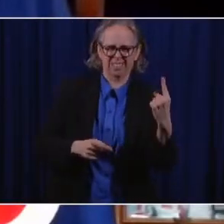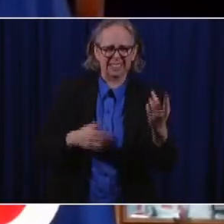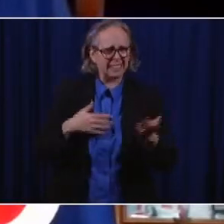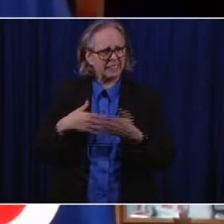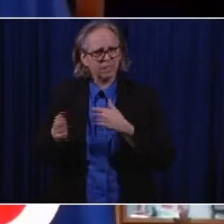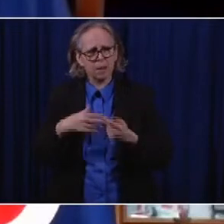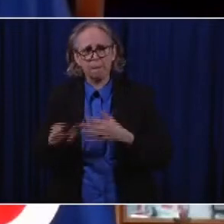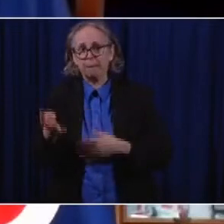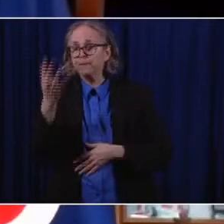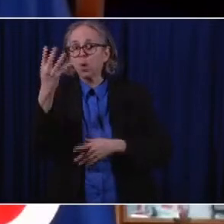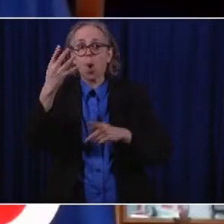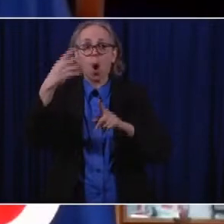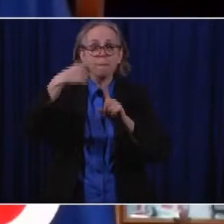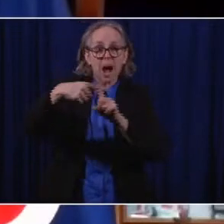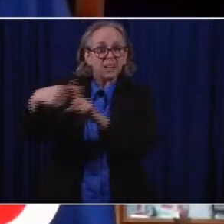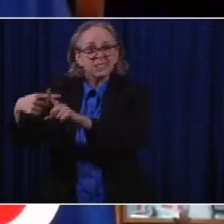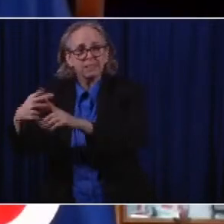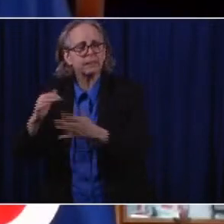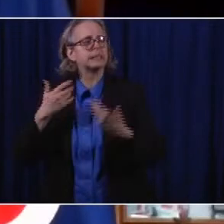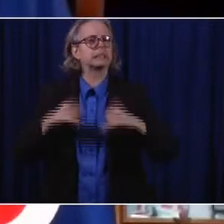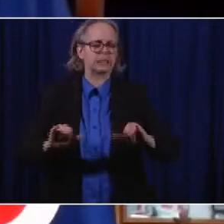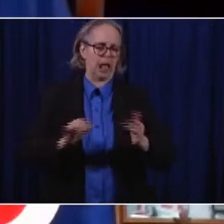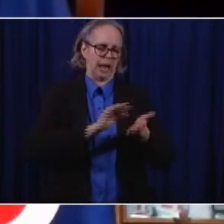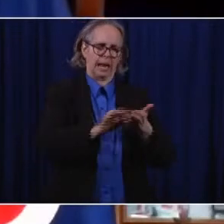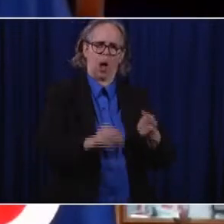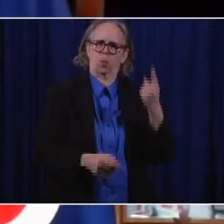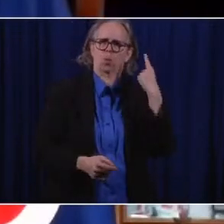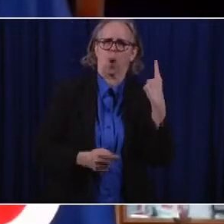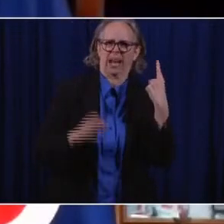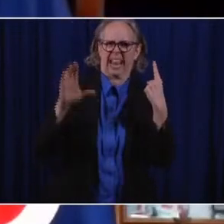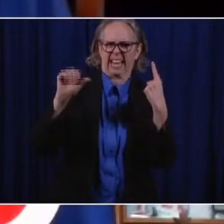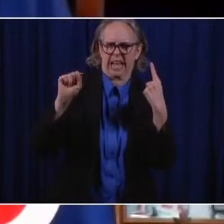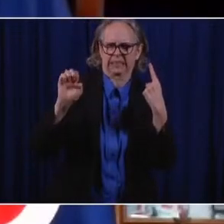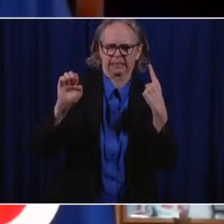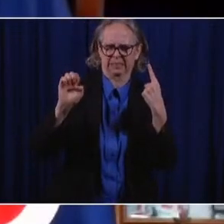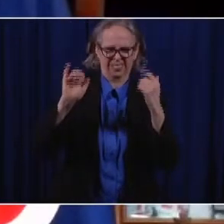a statistical point of view. Just wanted to make sure that we were clear on that.